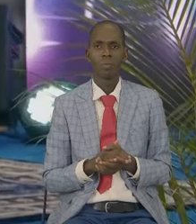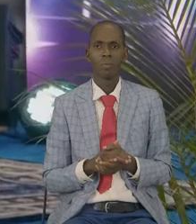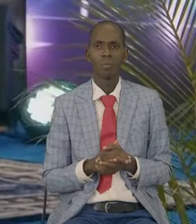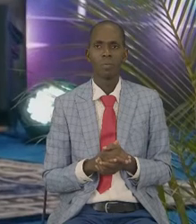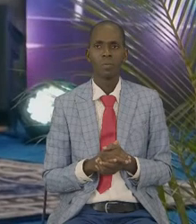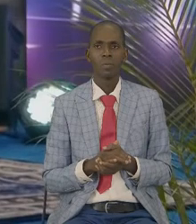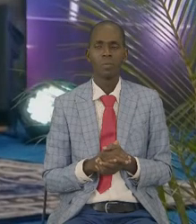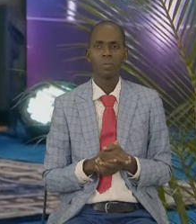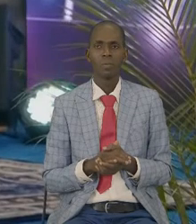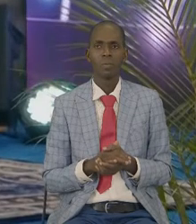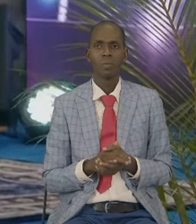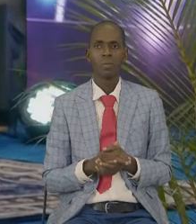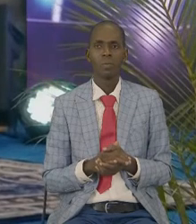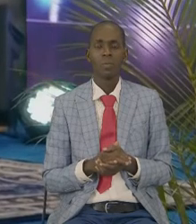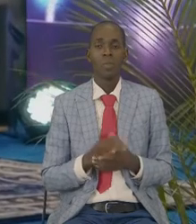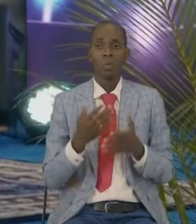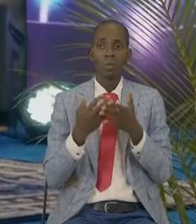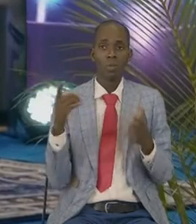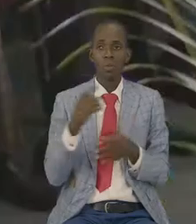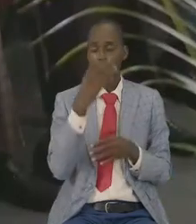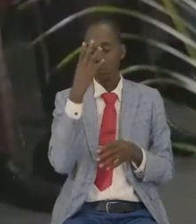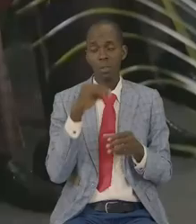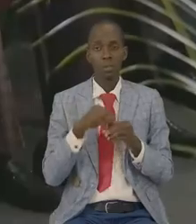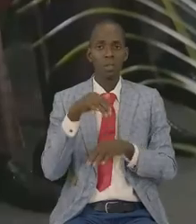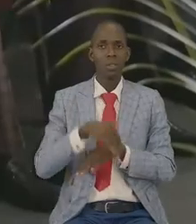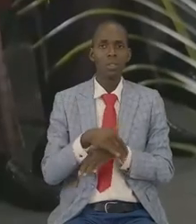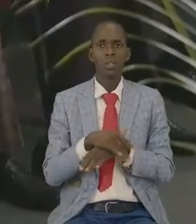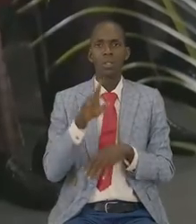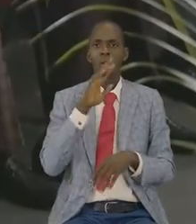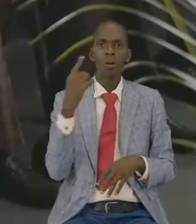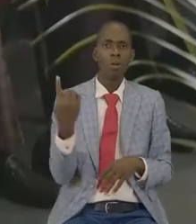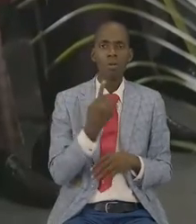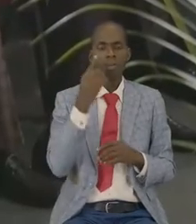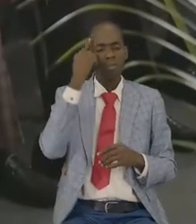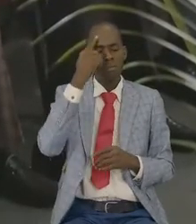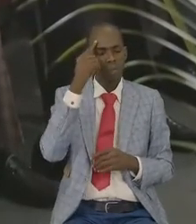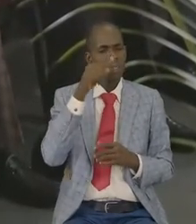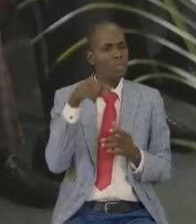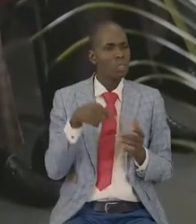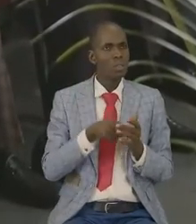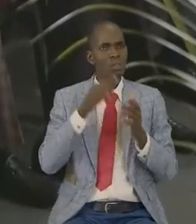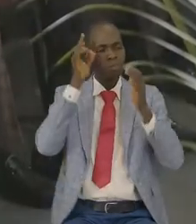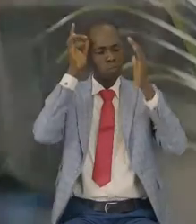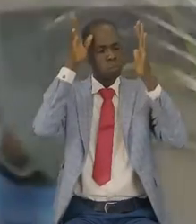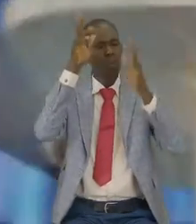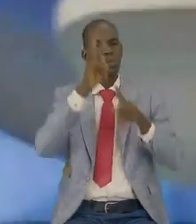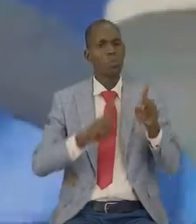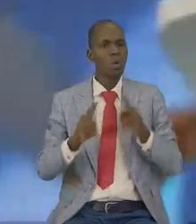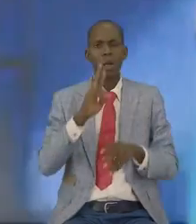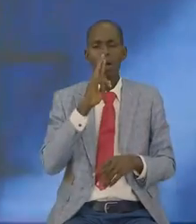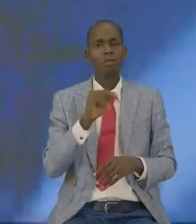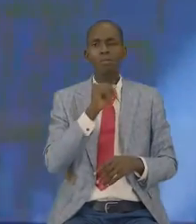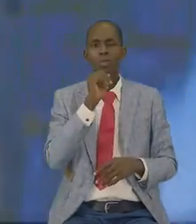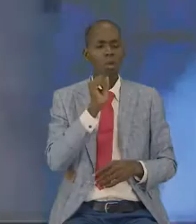this bunch of people, these terrible people, and these people, they are ungrateful.